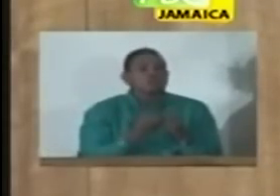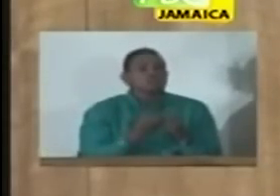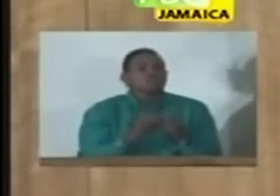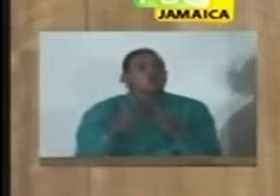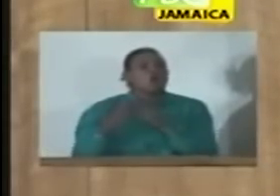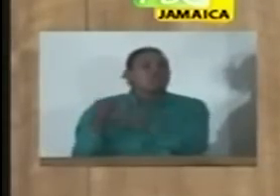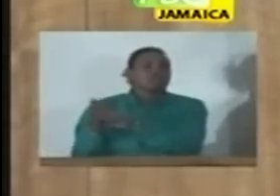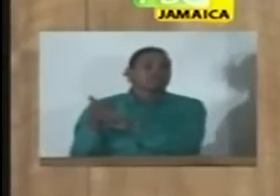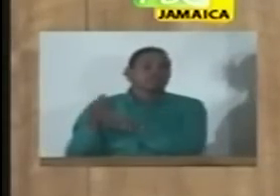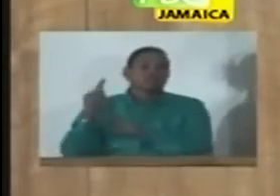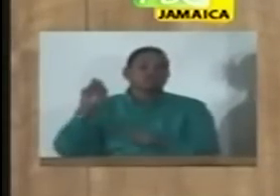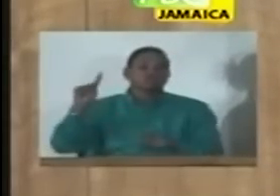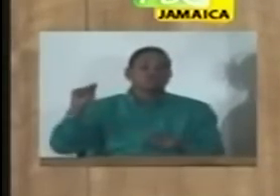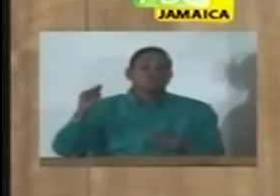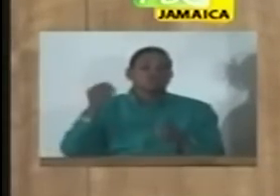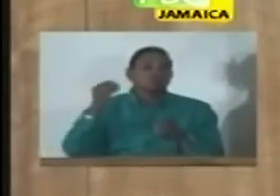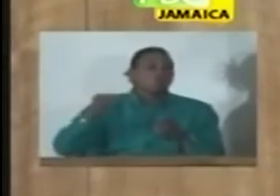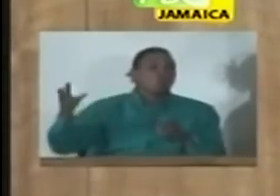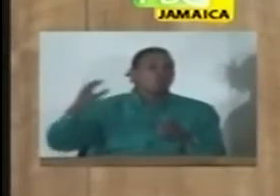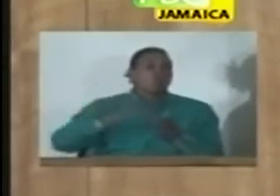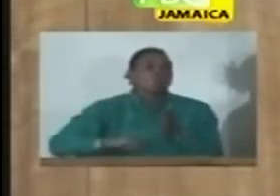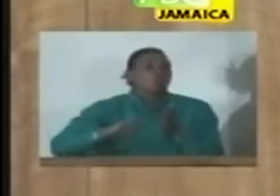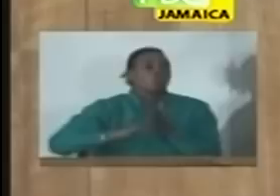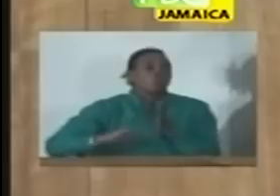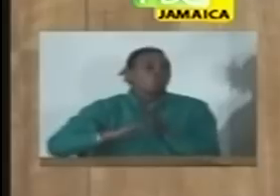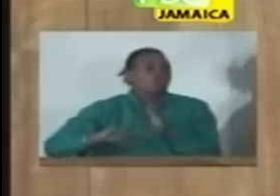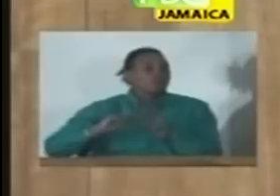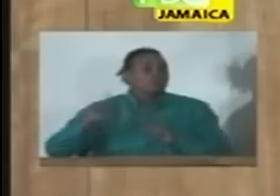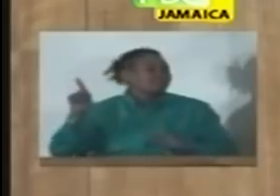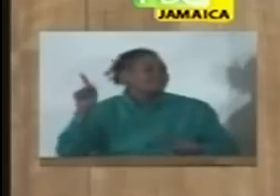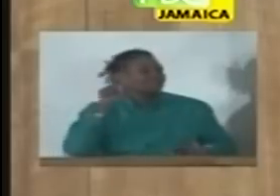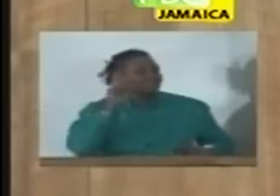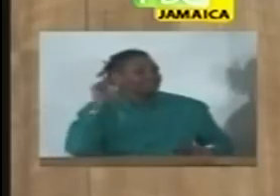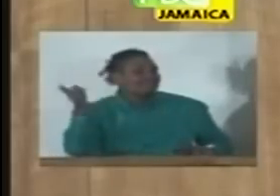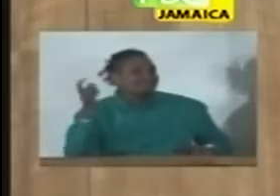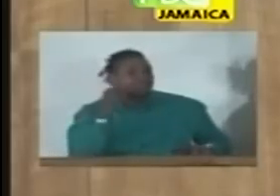trusts. Right? Mr. President,